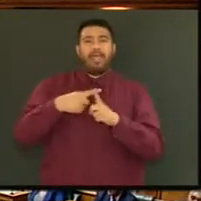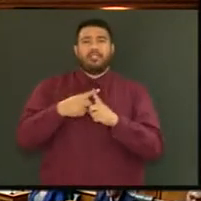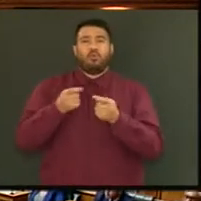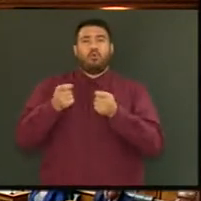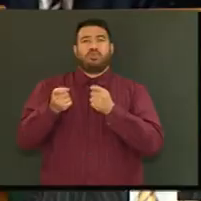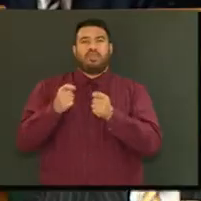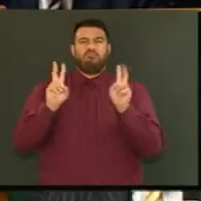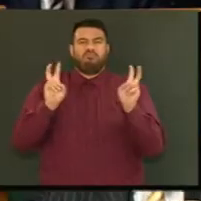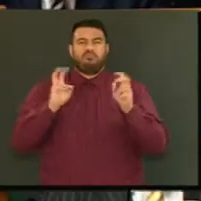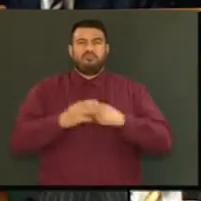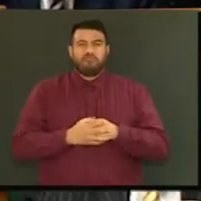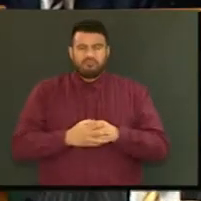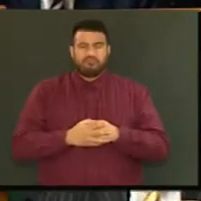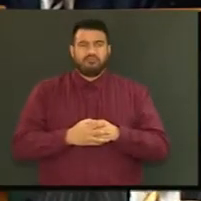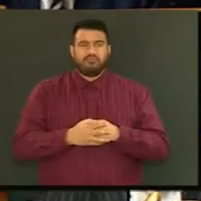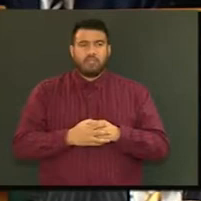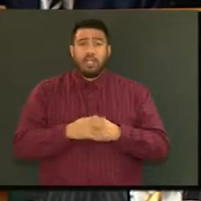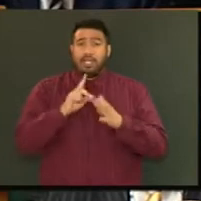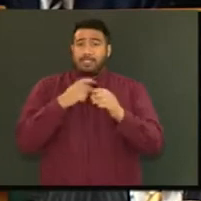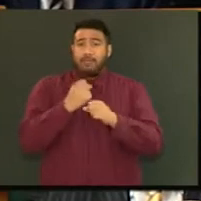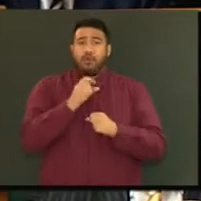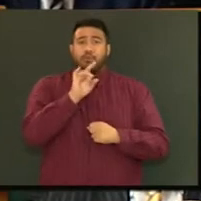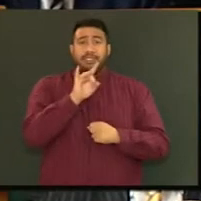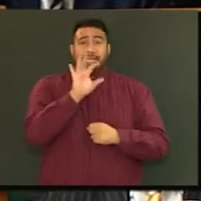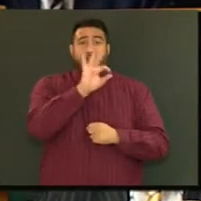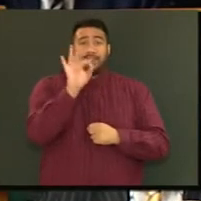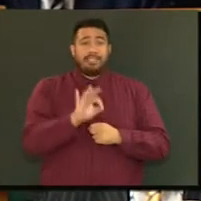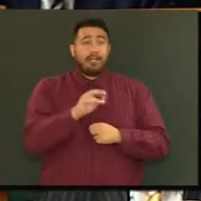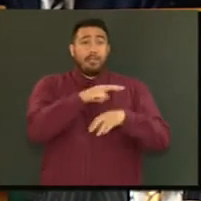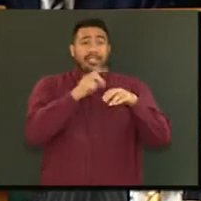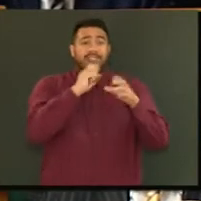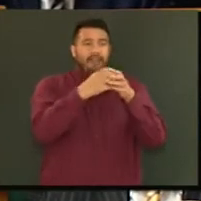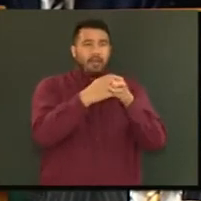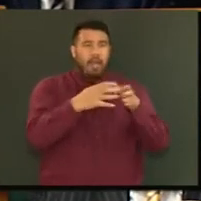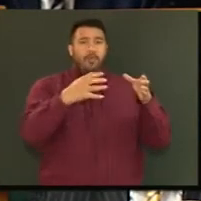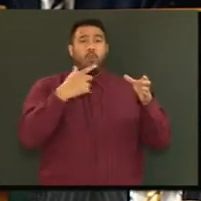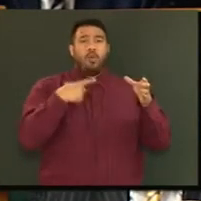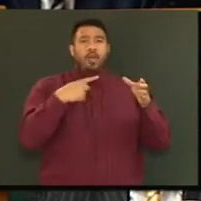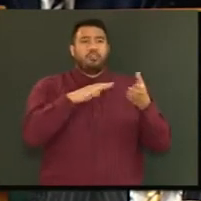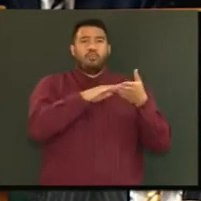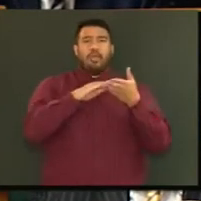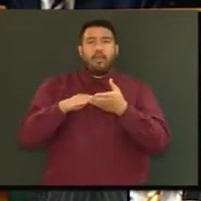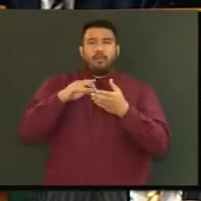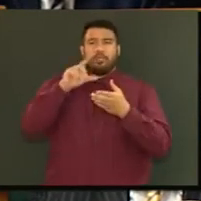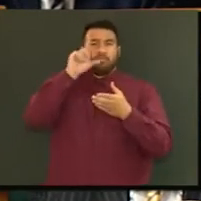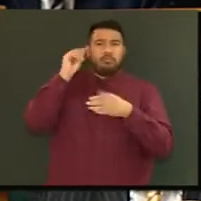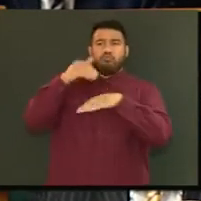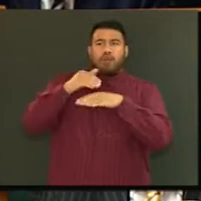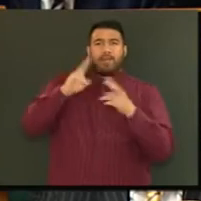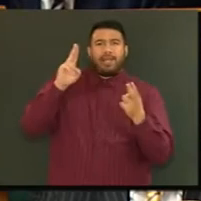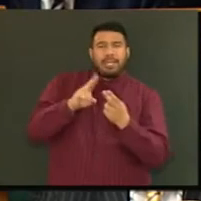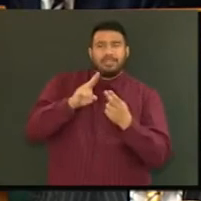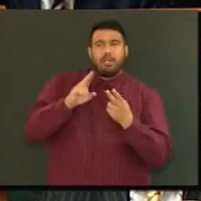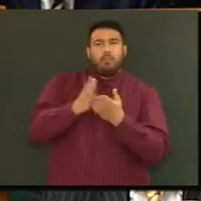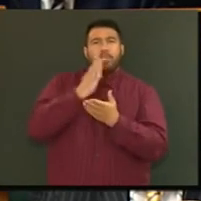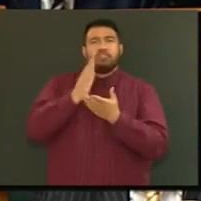This includes funding for 10% more police staff to reduce crime and re-offending and ensure 95% of